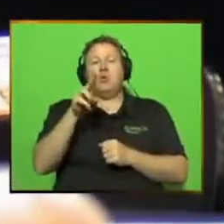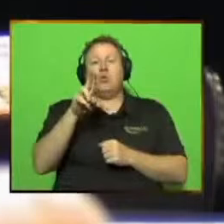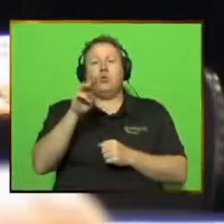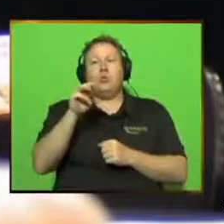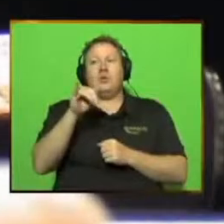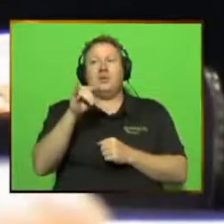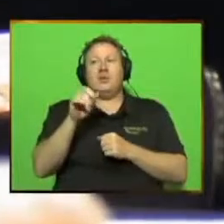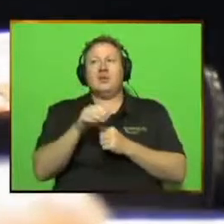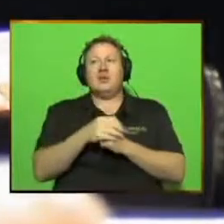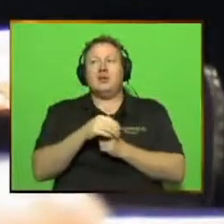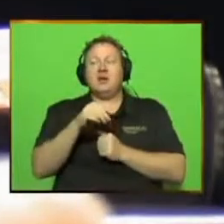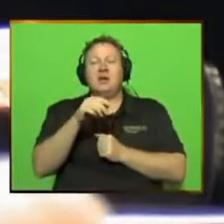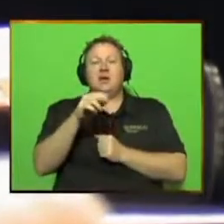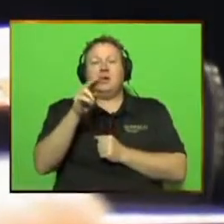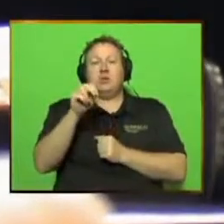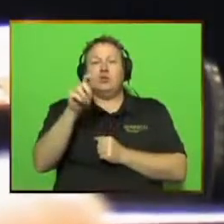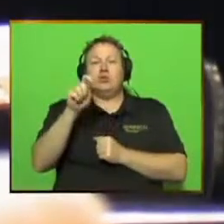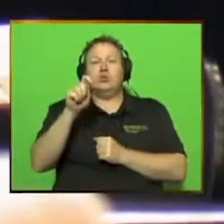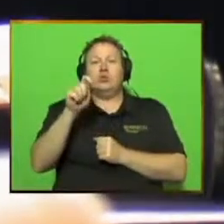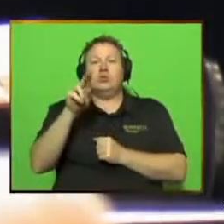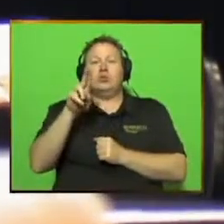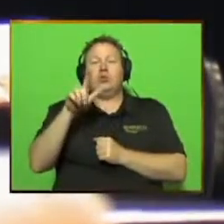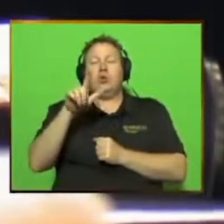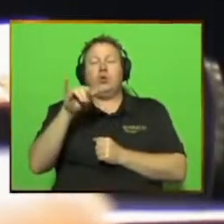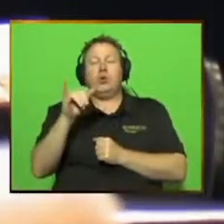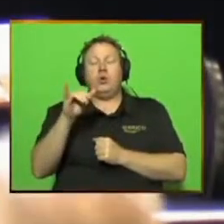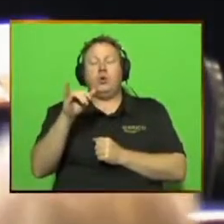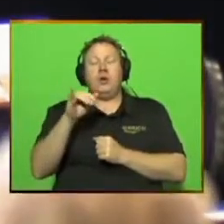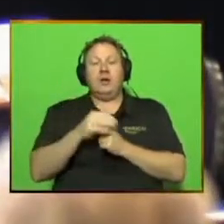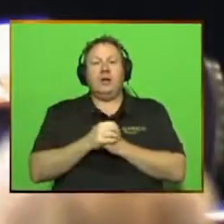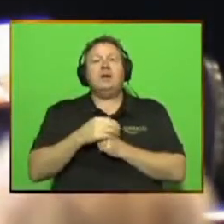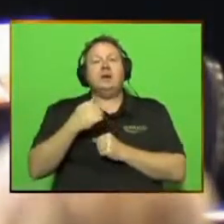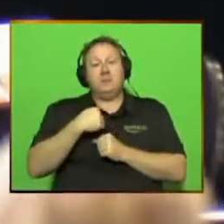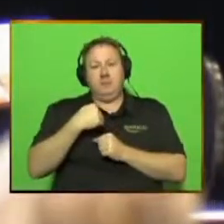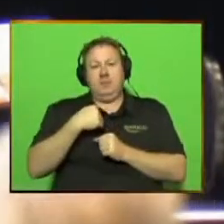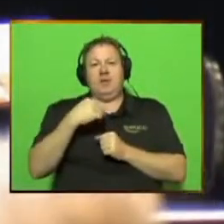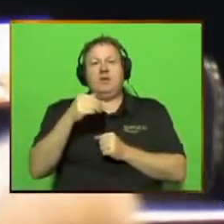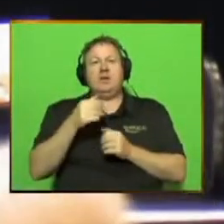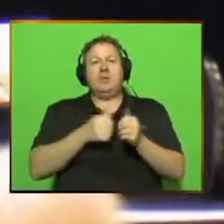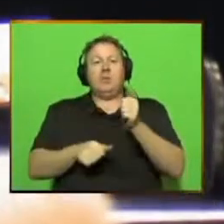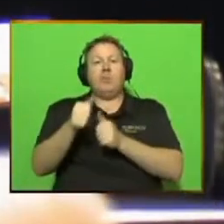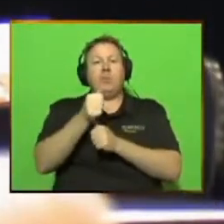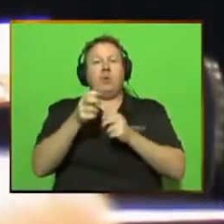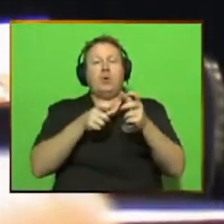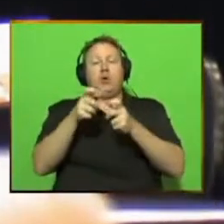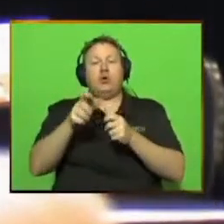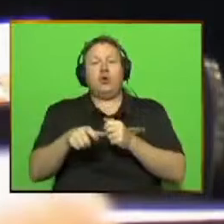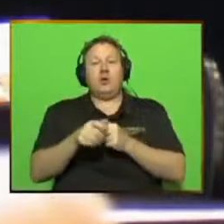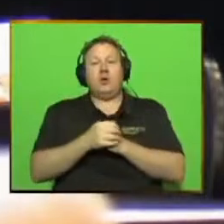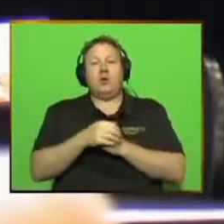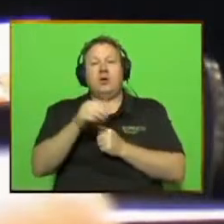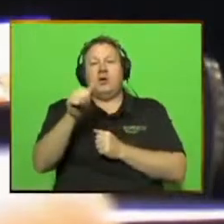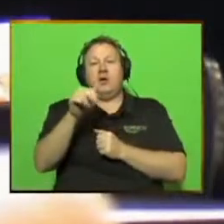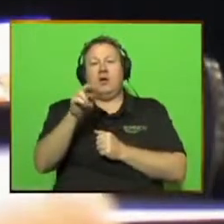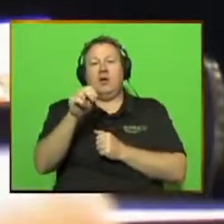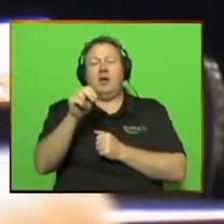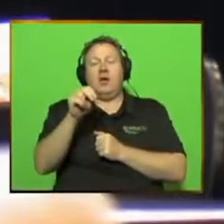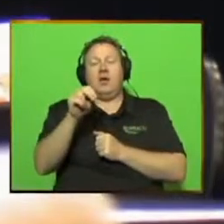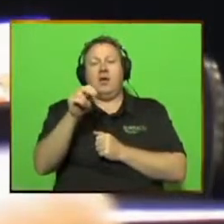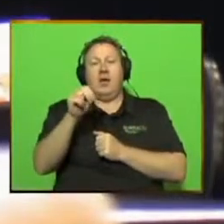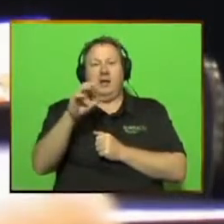Chief Whip of the African National Congress, and I hereby nominate Honorable Matamela